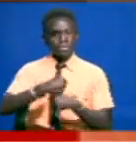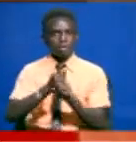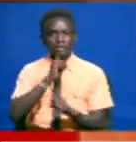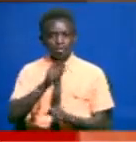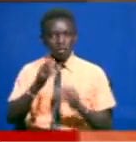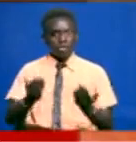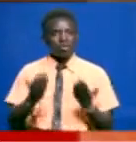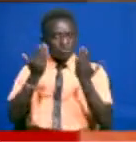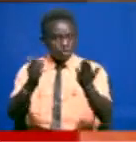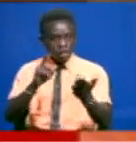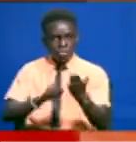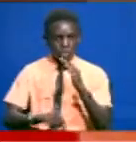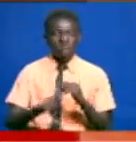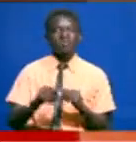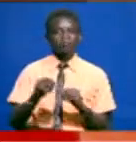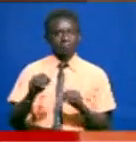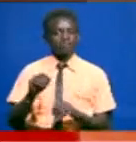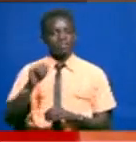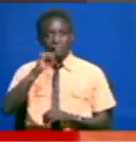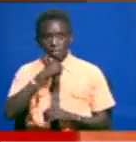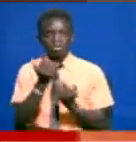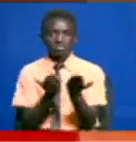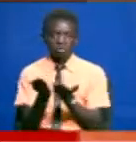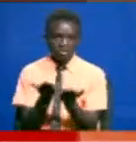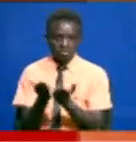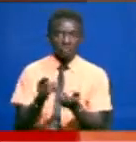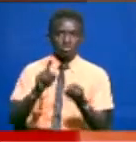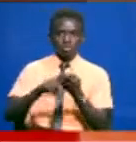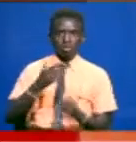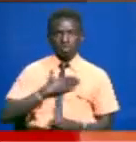seamless services mm-hmm. to our staff mm-hmm. and students.